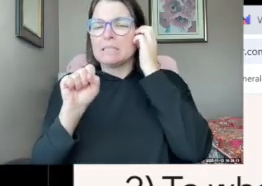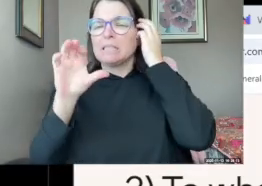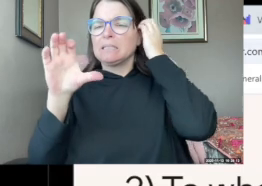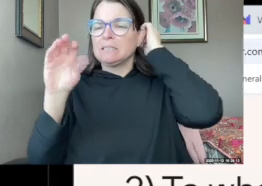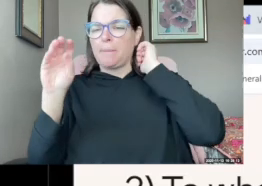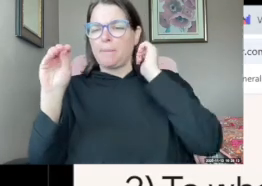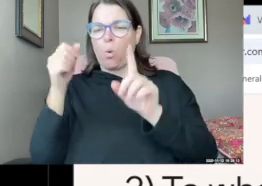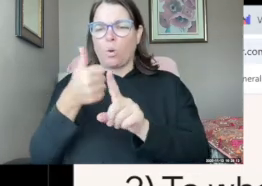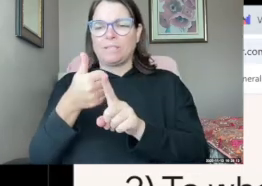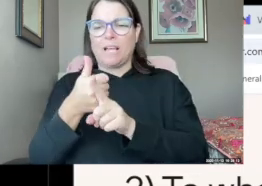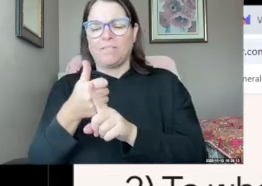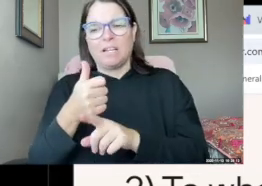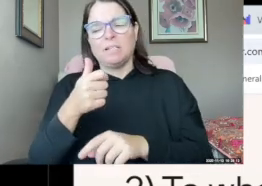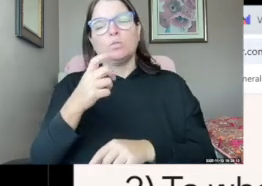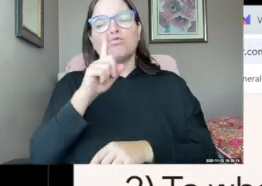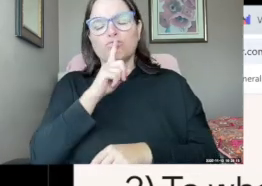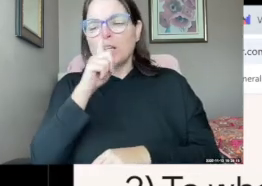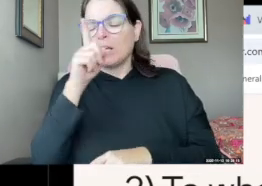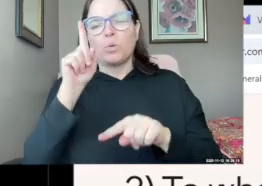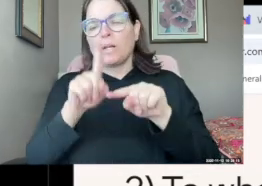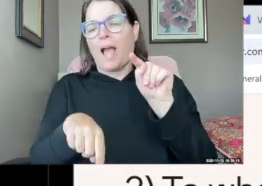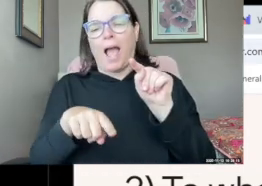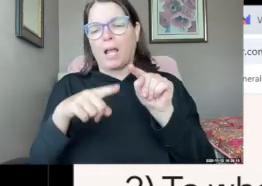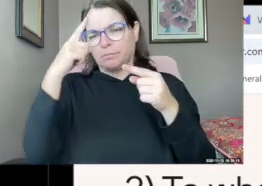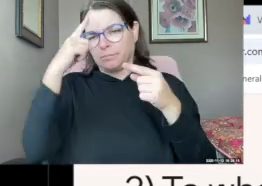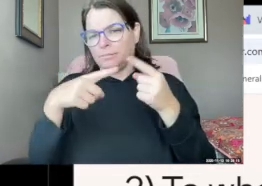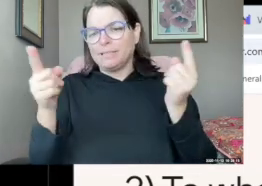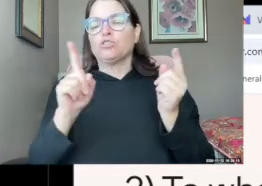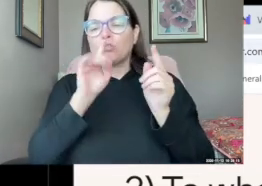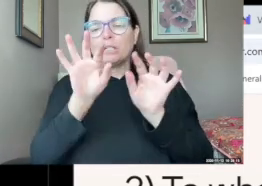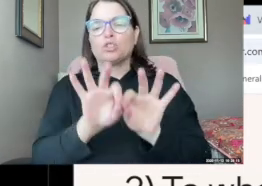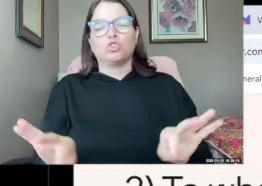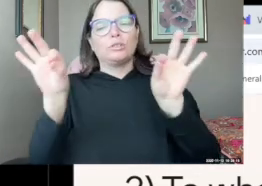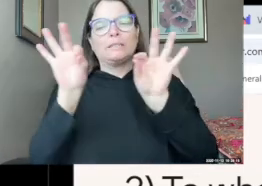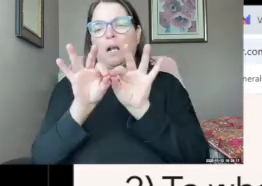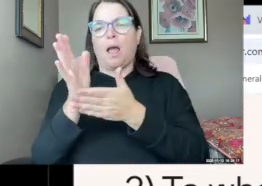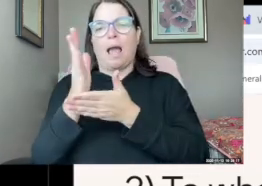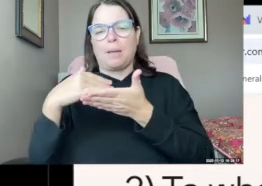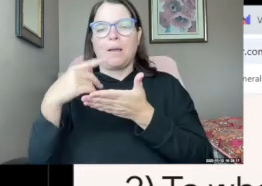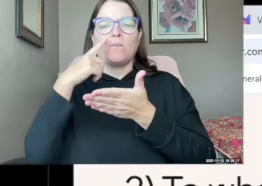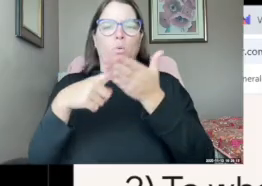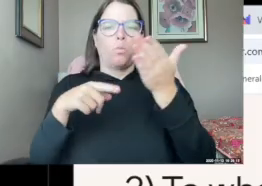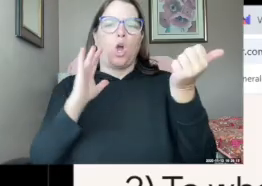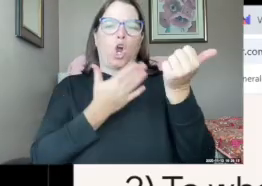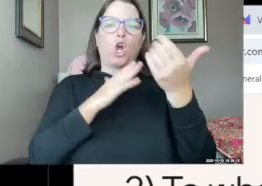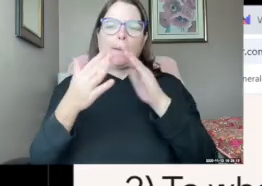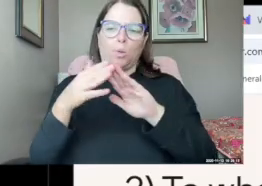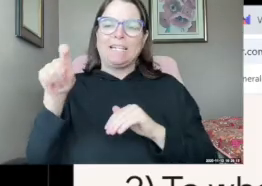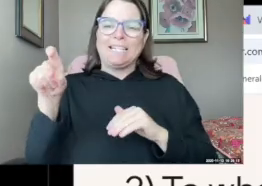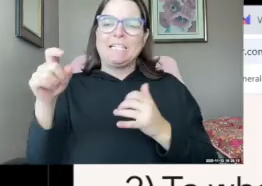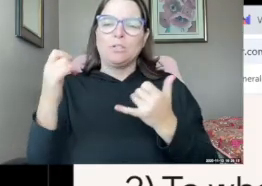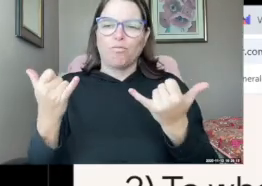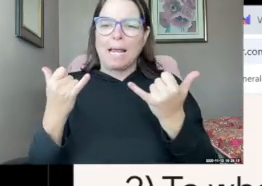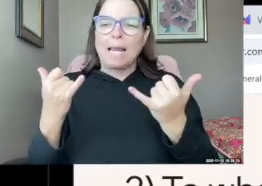appointments. You know, the CMO is uncontestably really a critical element